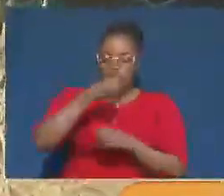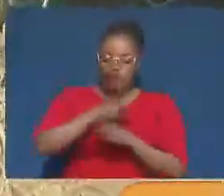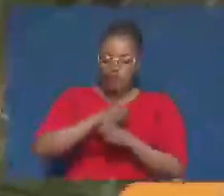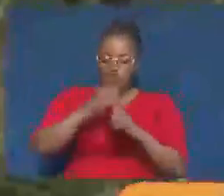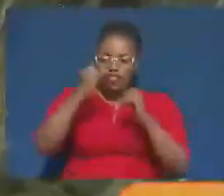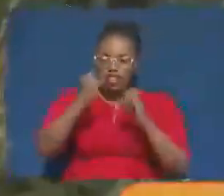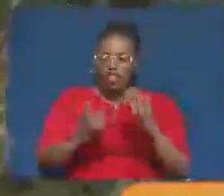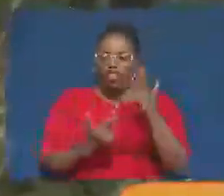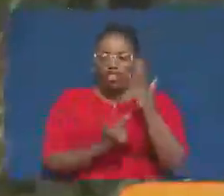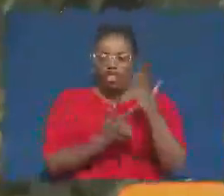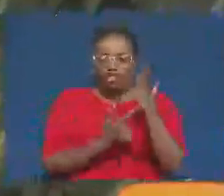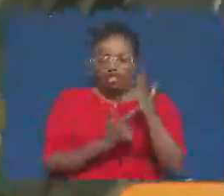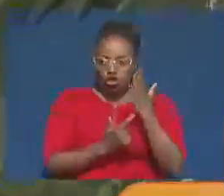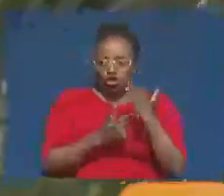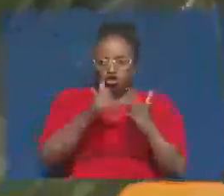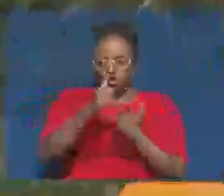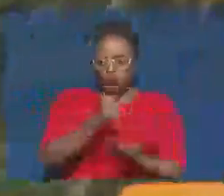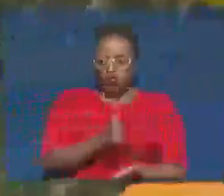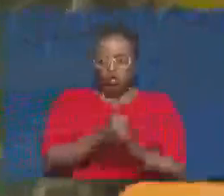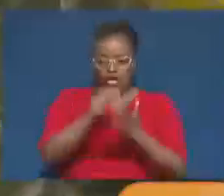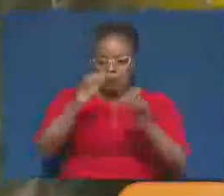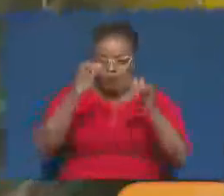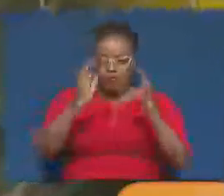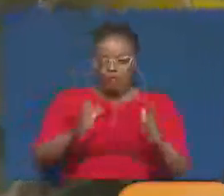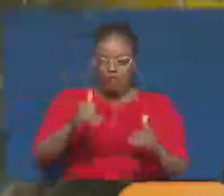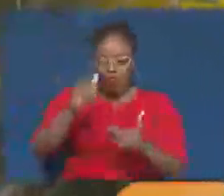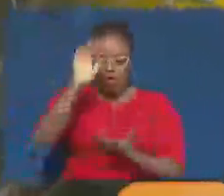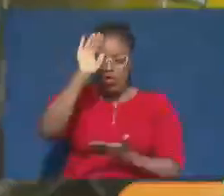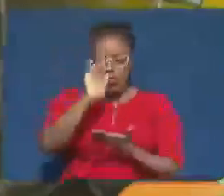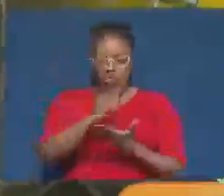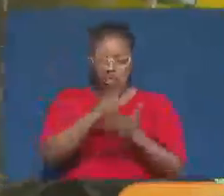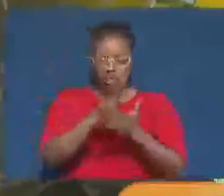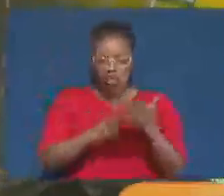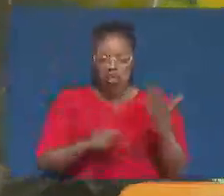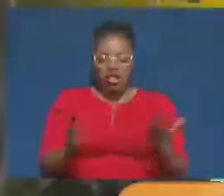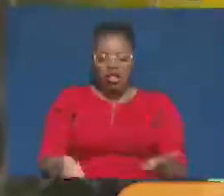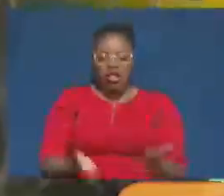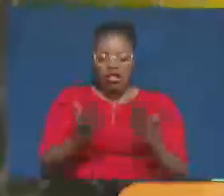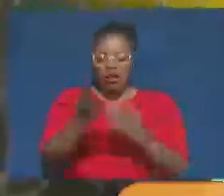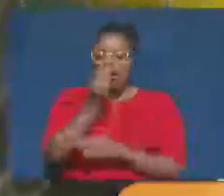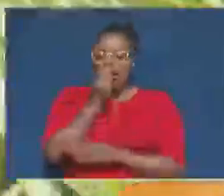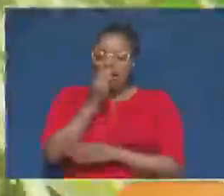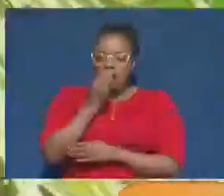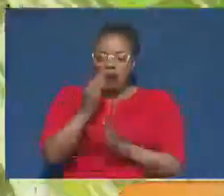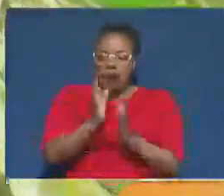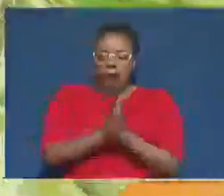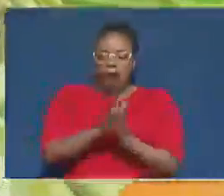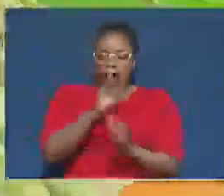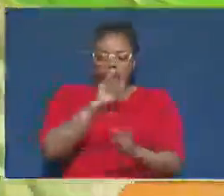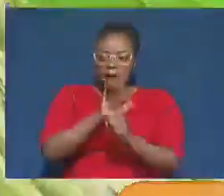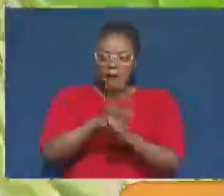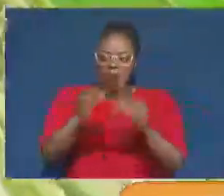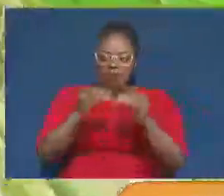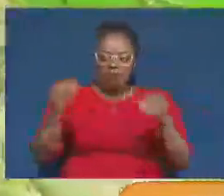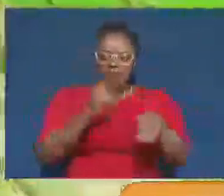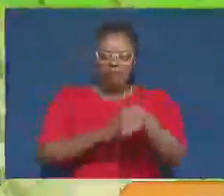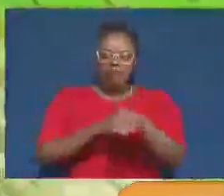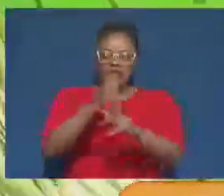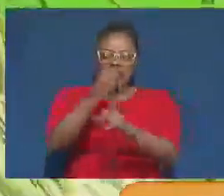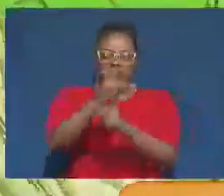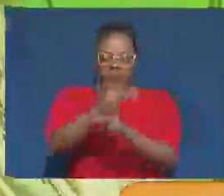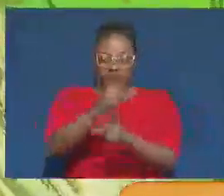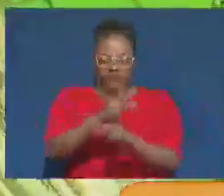new technology introduced to help farmers cut costs, improve feed quality, and guarantee long-term